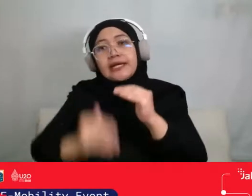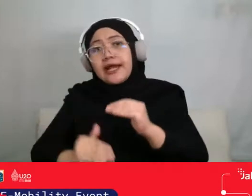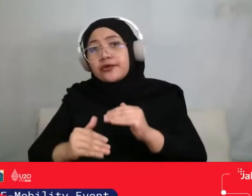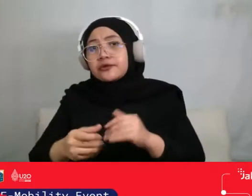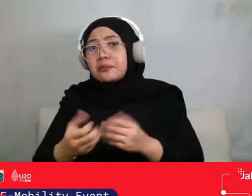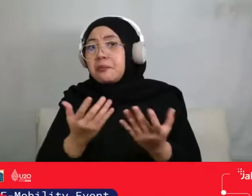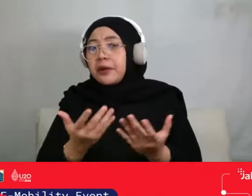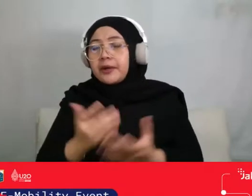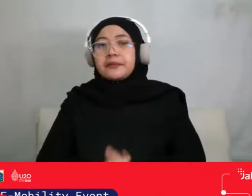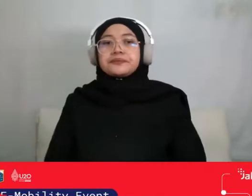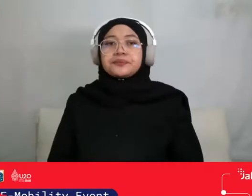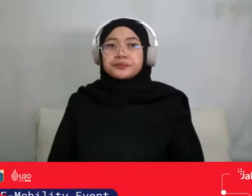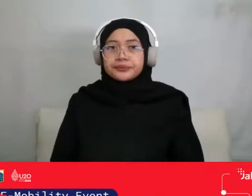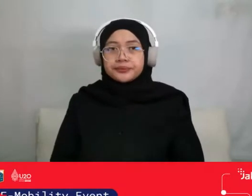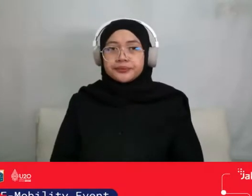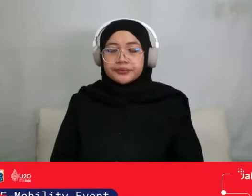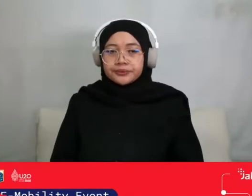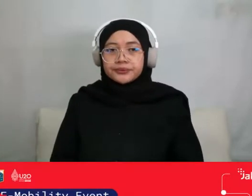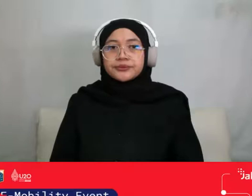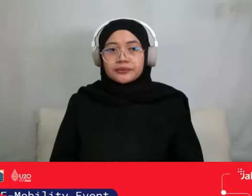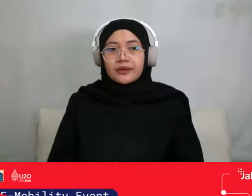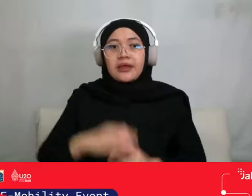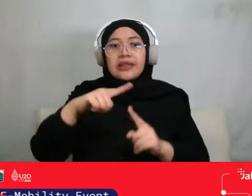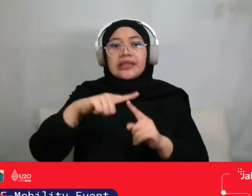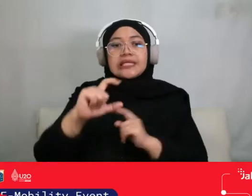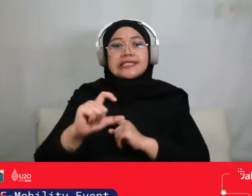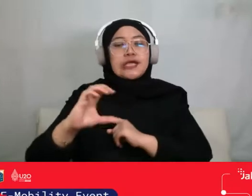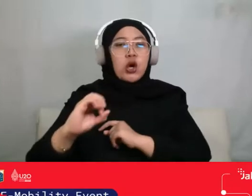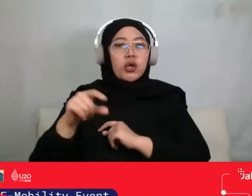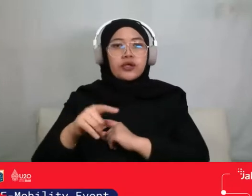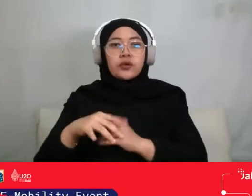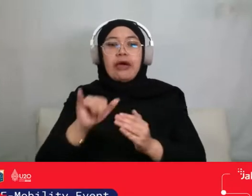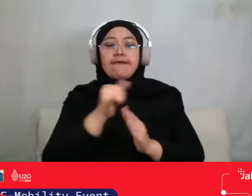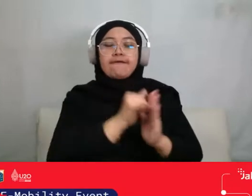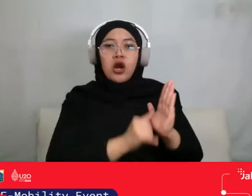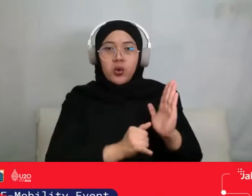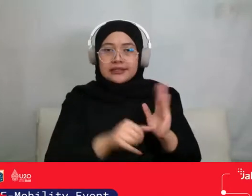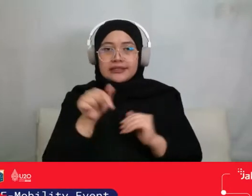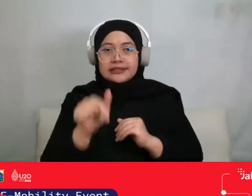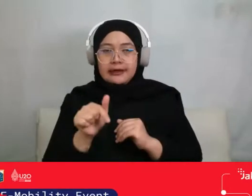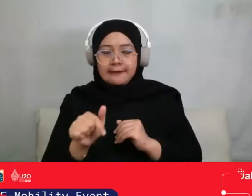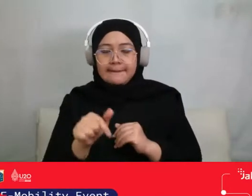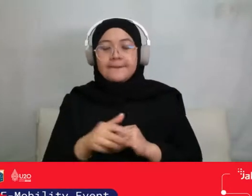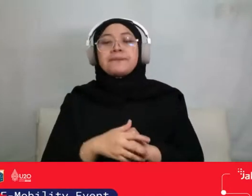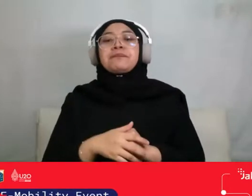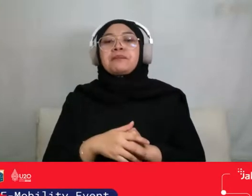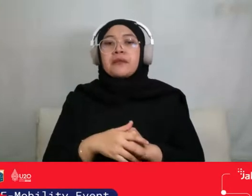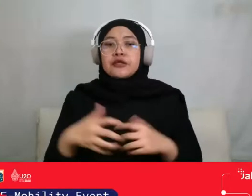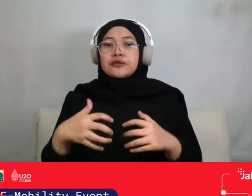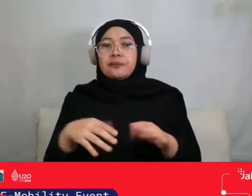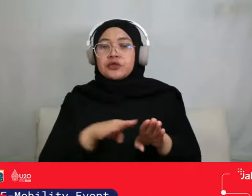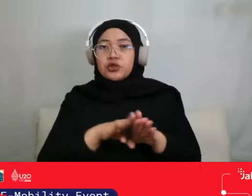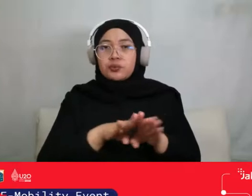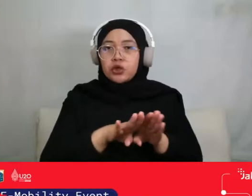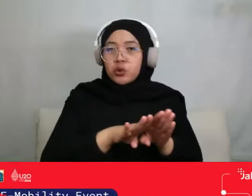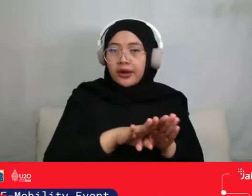The TCO, we make an evaluation now that is based on a 15-year of lifetime